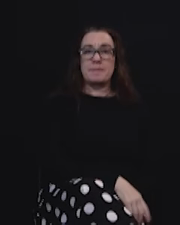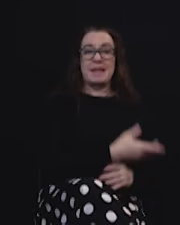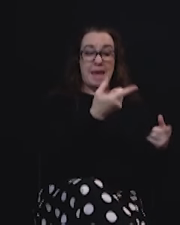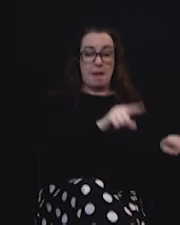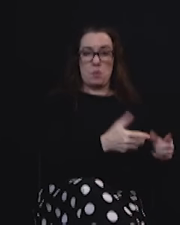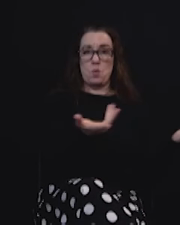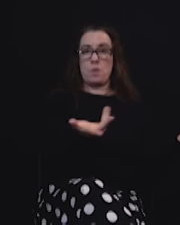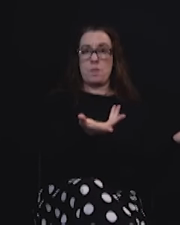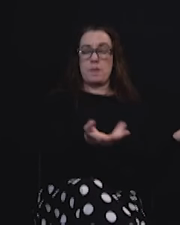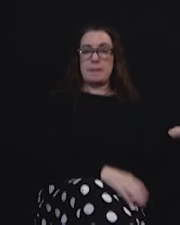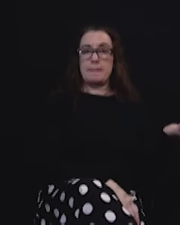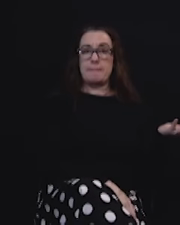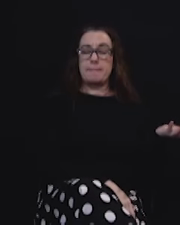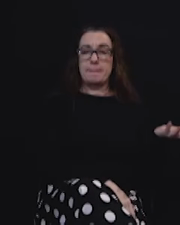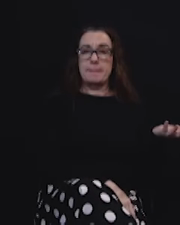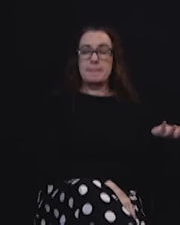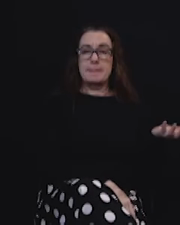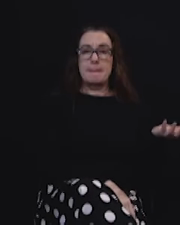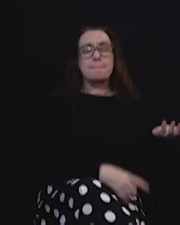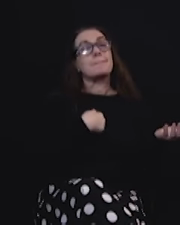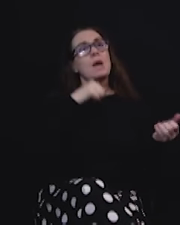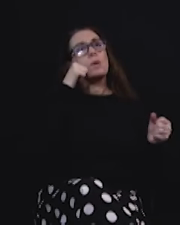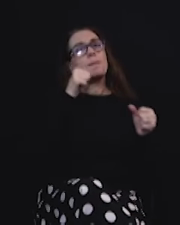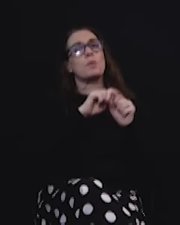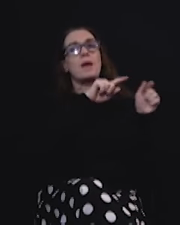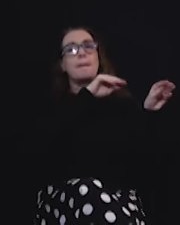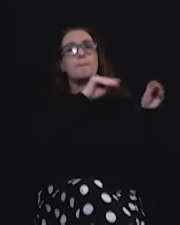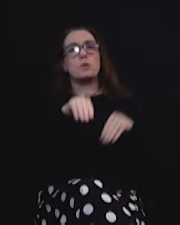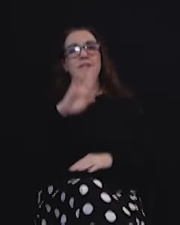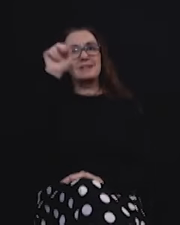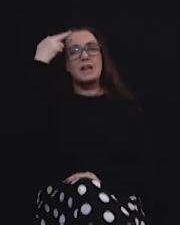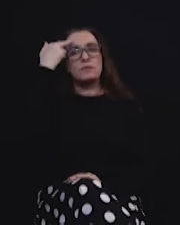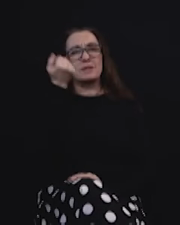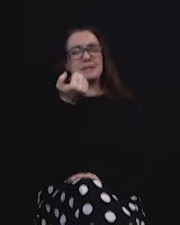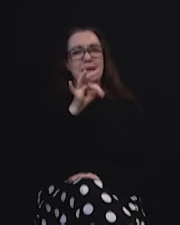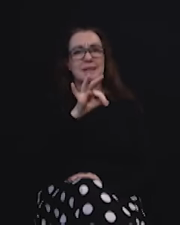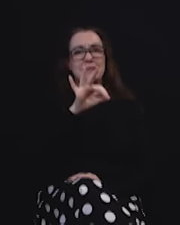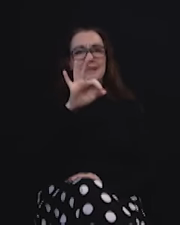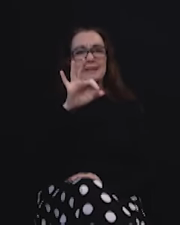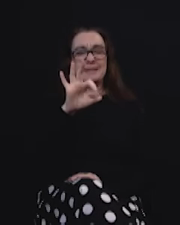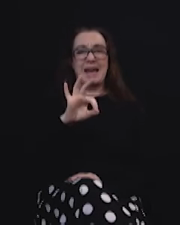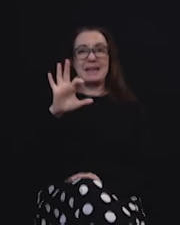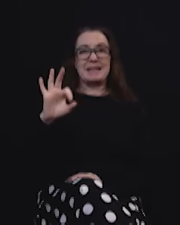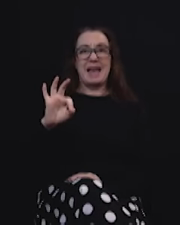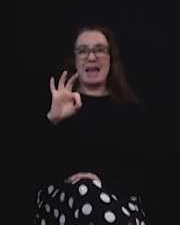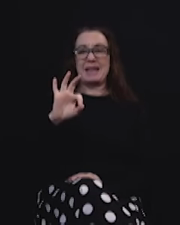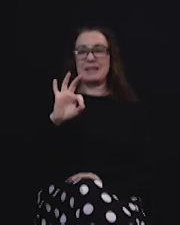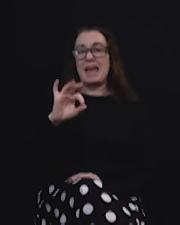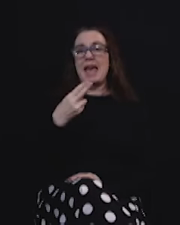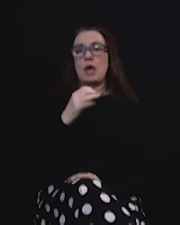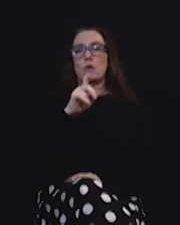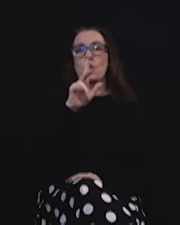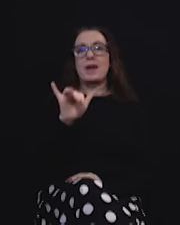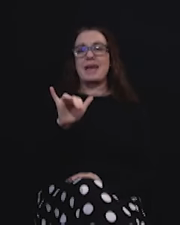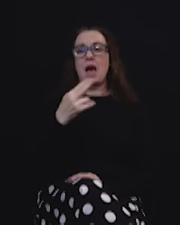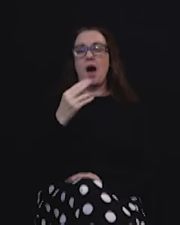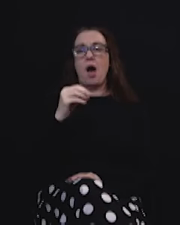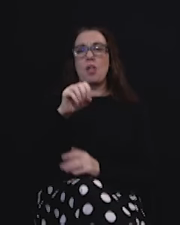then? I remember when I moved to Nashville in 1999, man, Hickory Hollow Mall was the place to be.